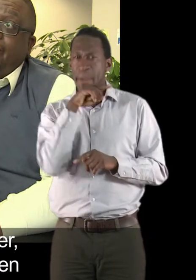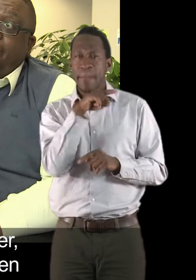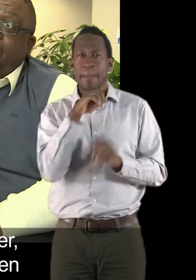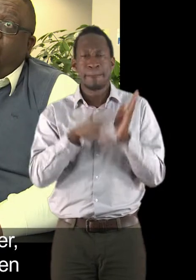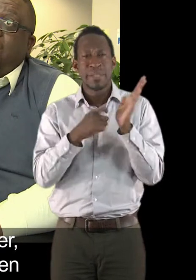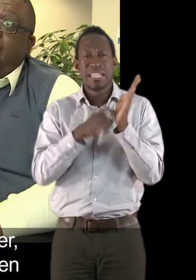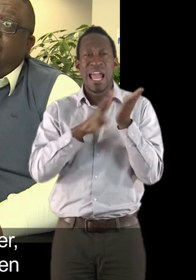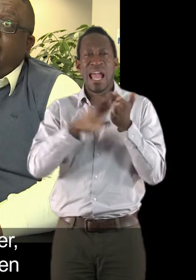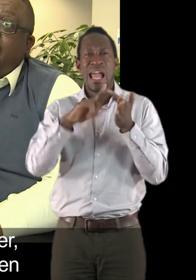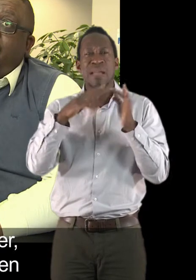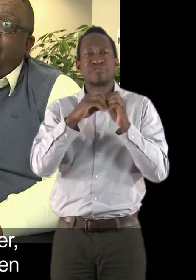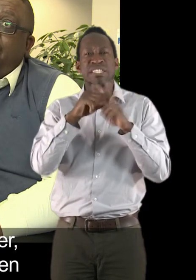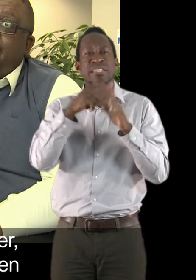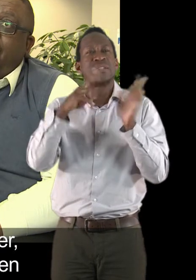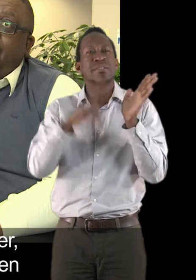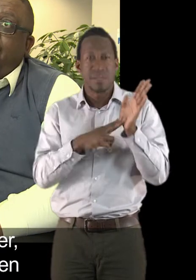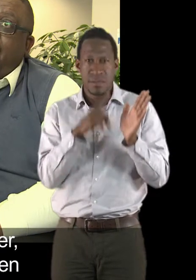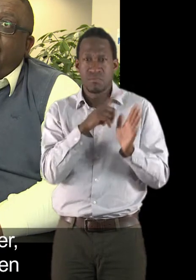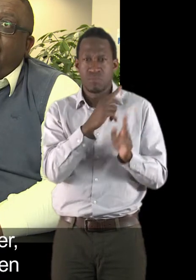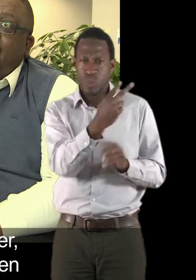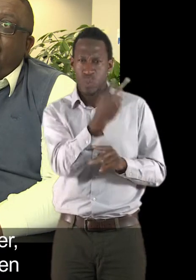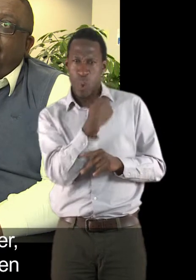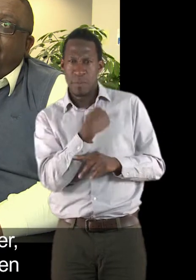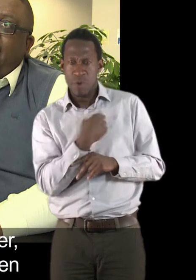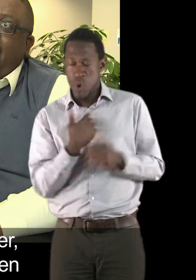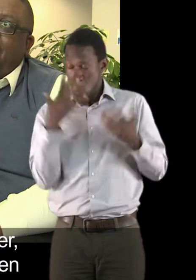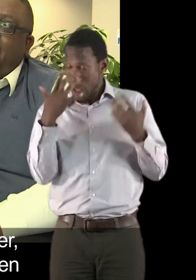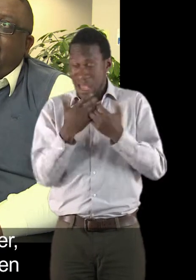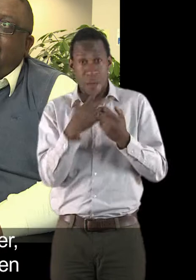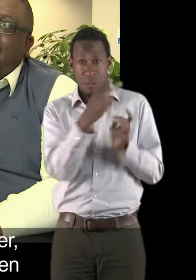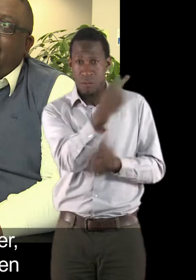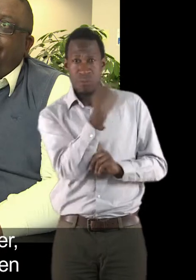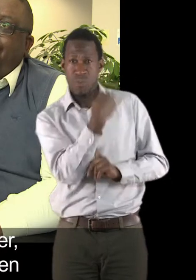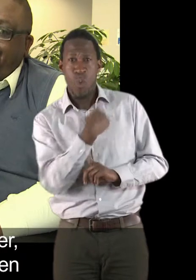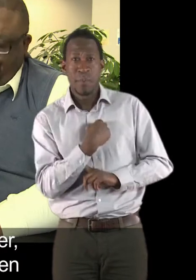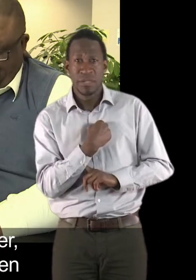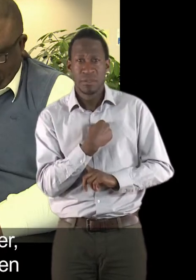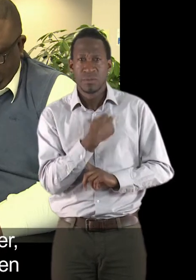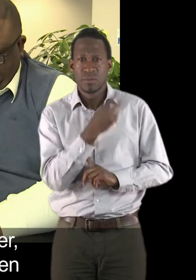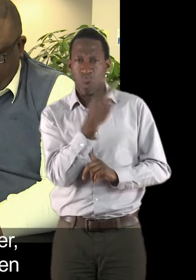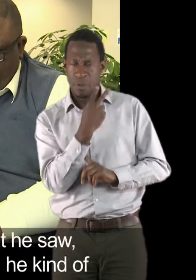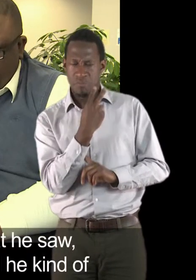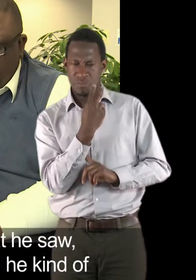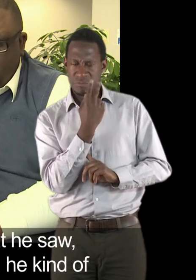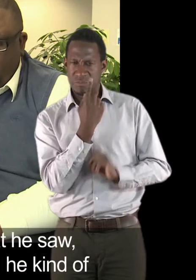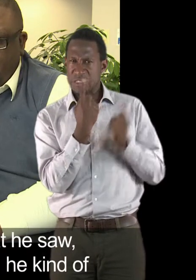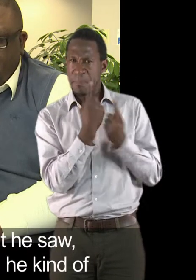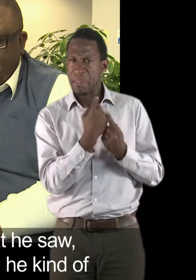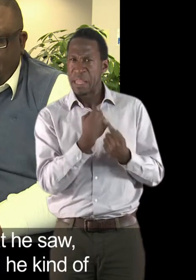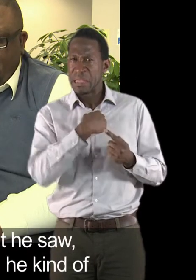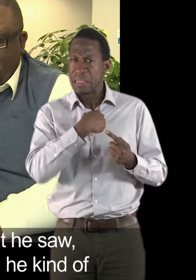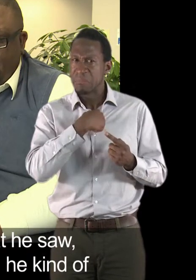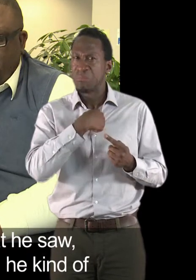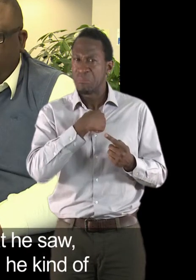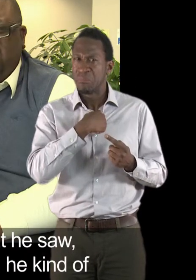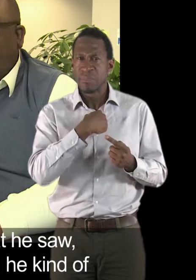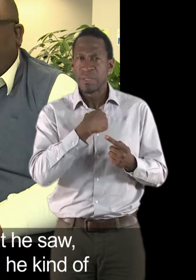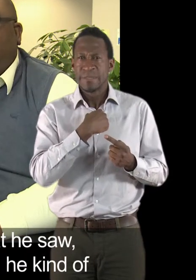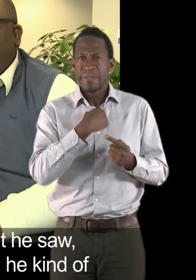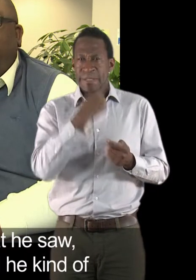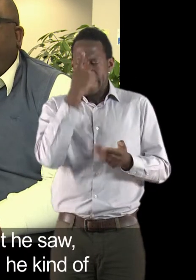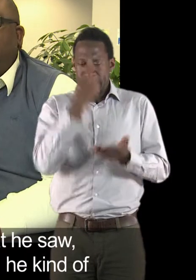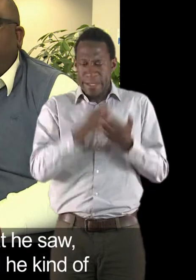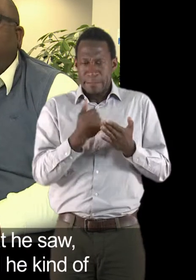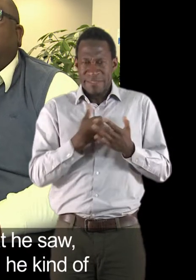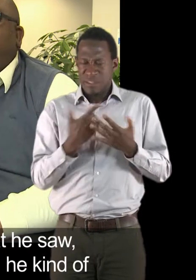had one teacher, I remember, Mr. Hebden, and who saw, I